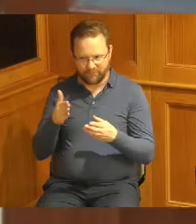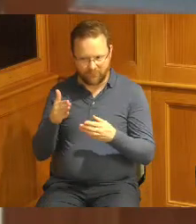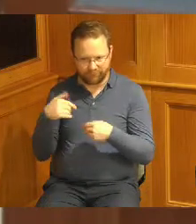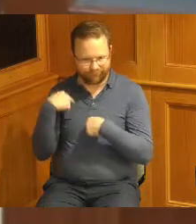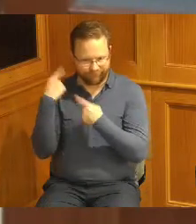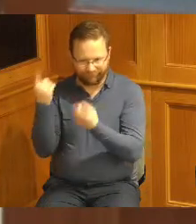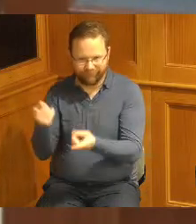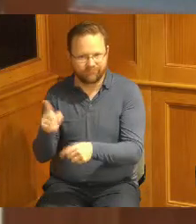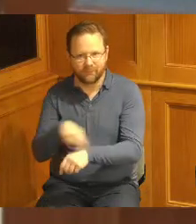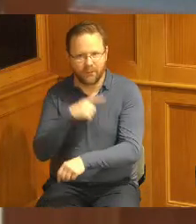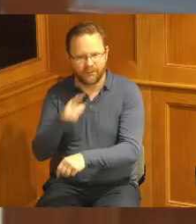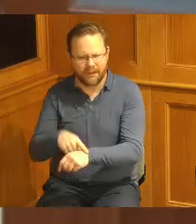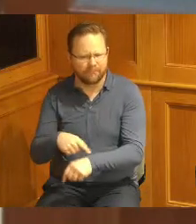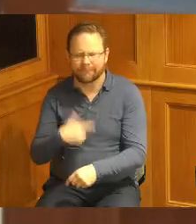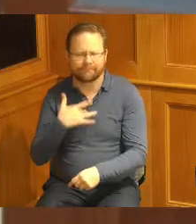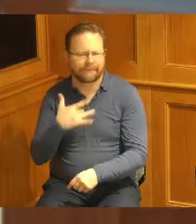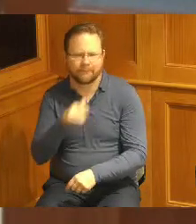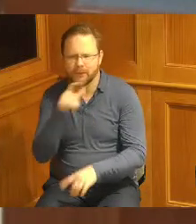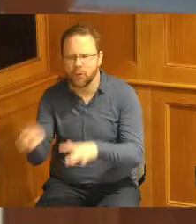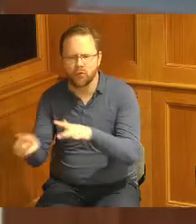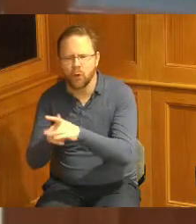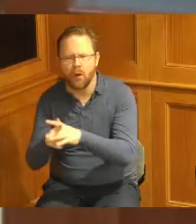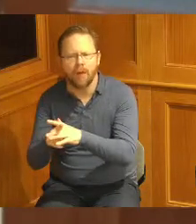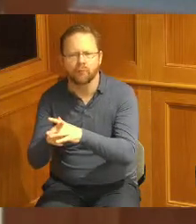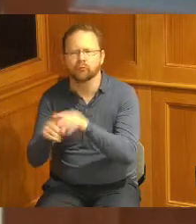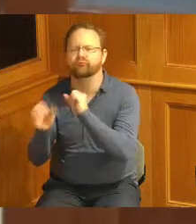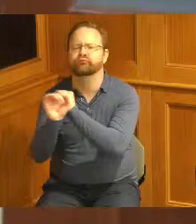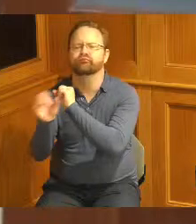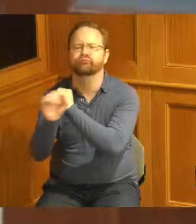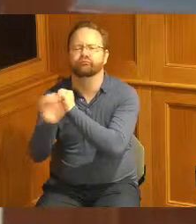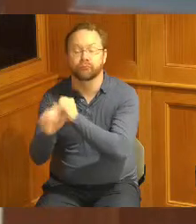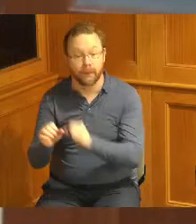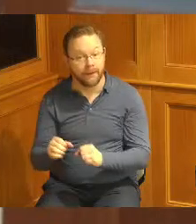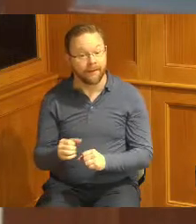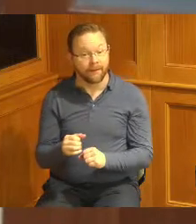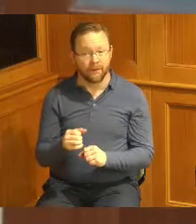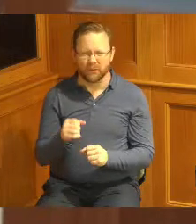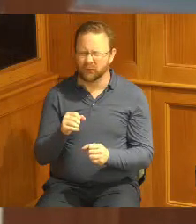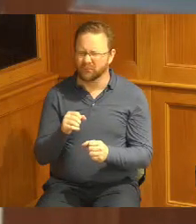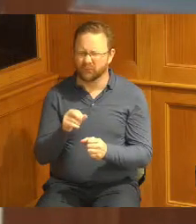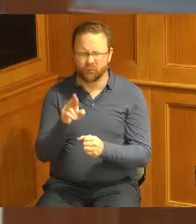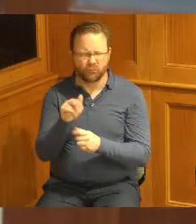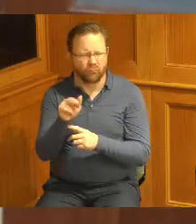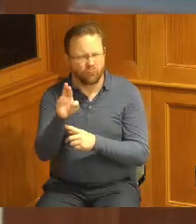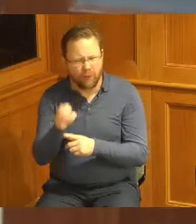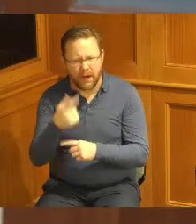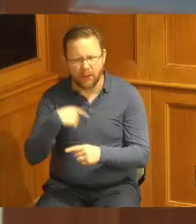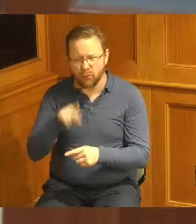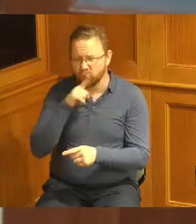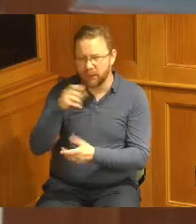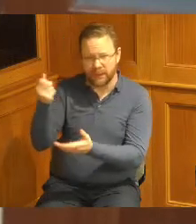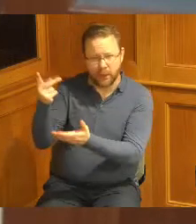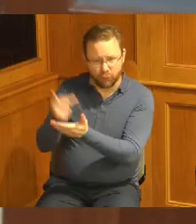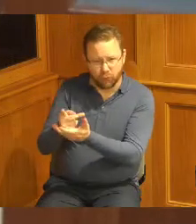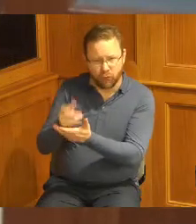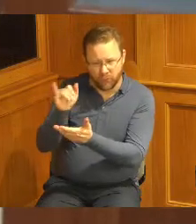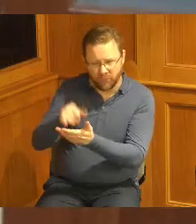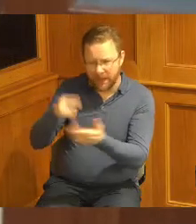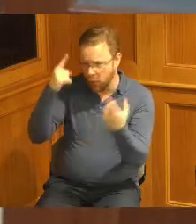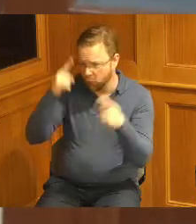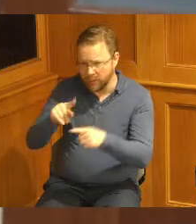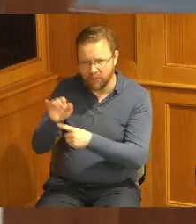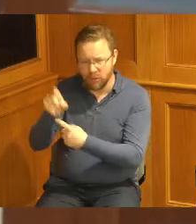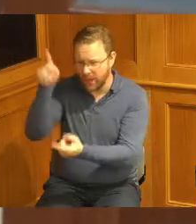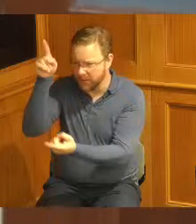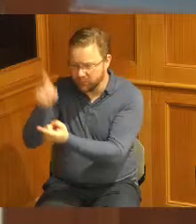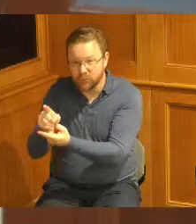enterprise zone agreements because we don't believe in giving them unless it is truly warranted, needed, and it will be transformative for the